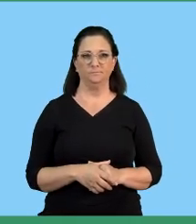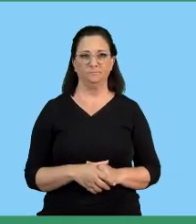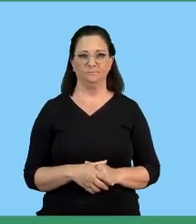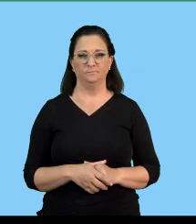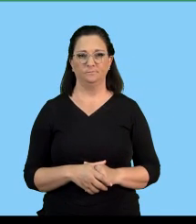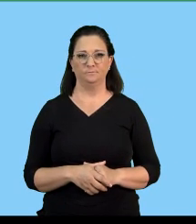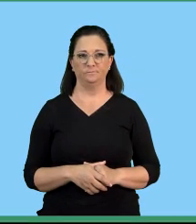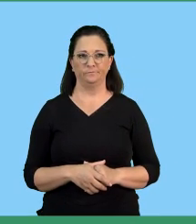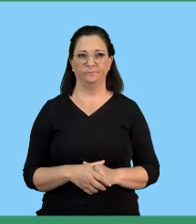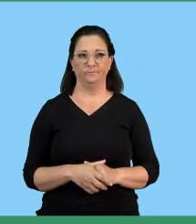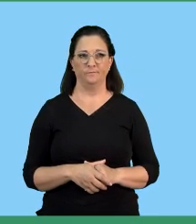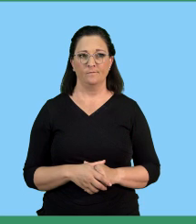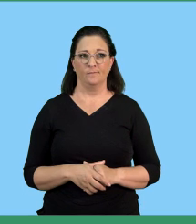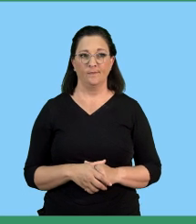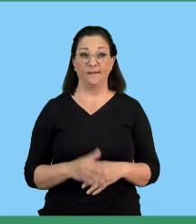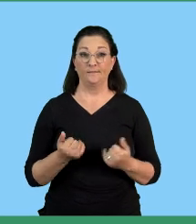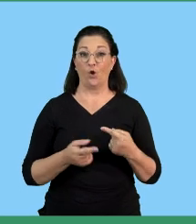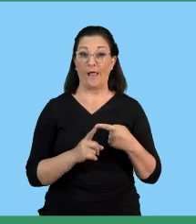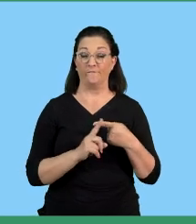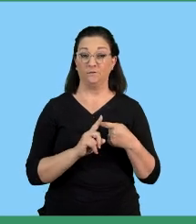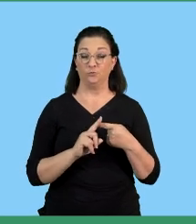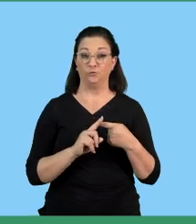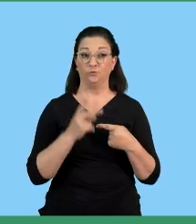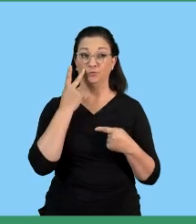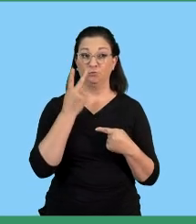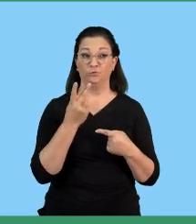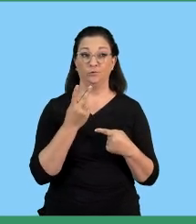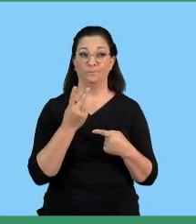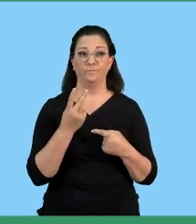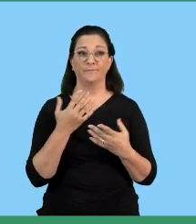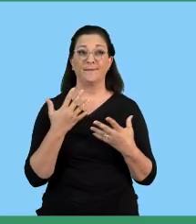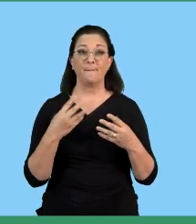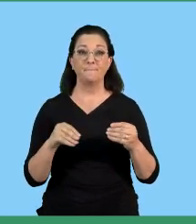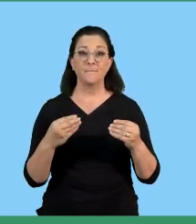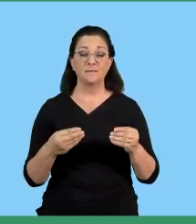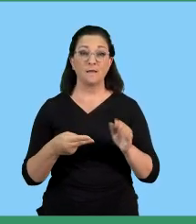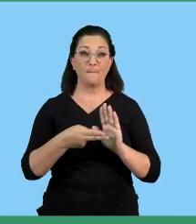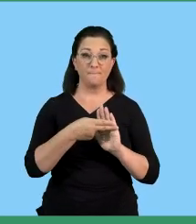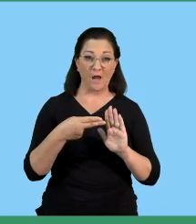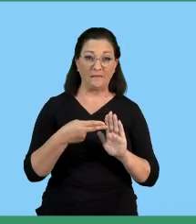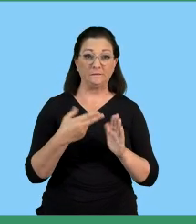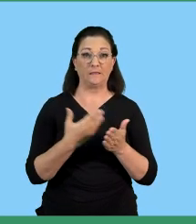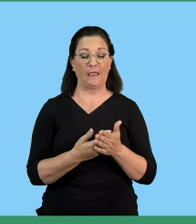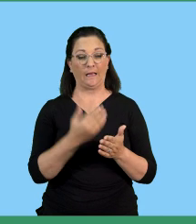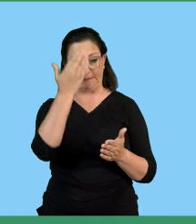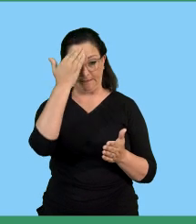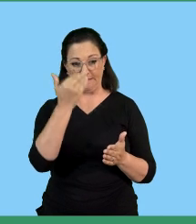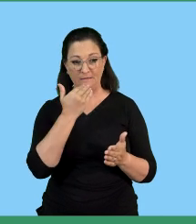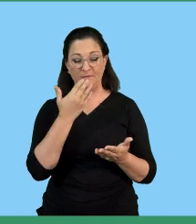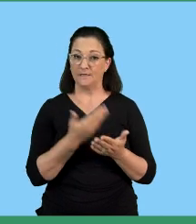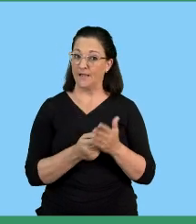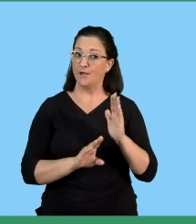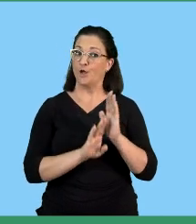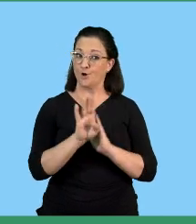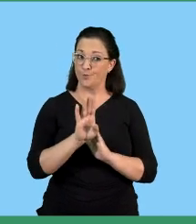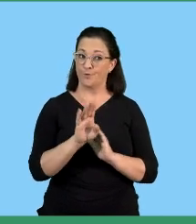Let's move on. Right, still on the advantages. It improves the business's brand and image. The